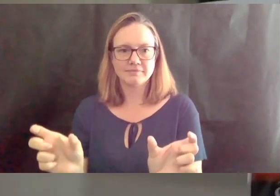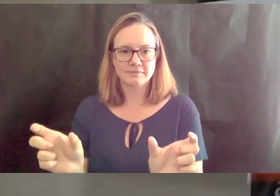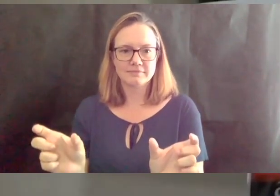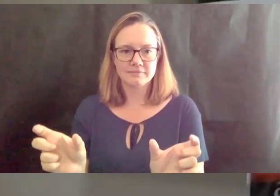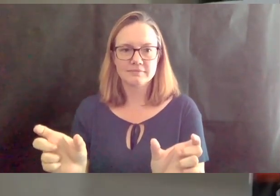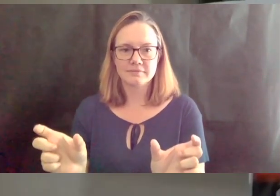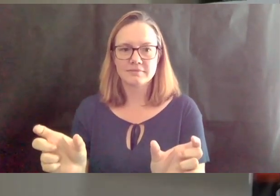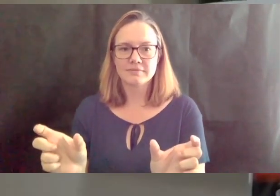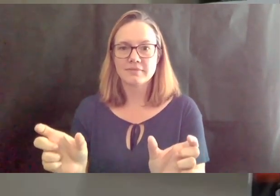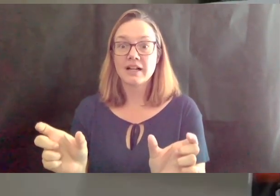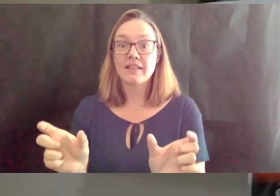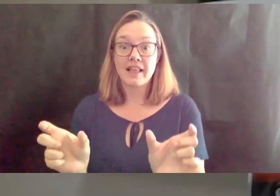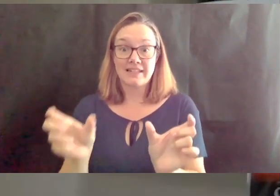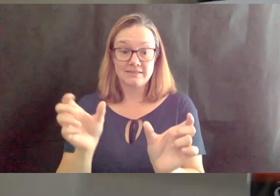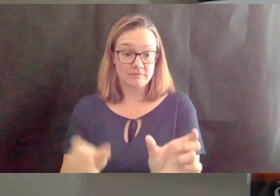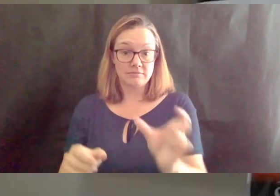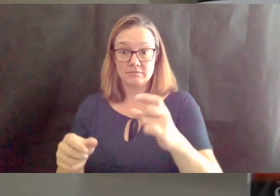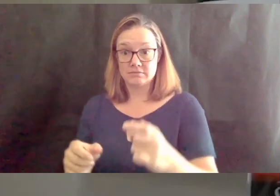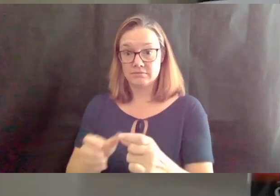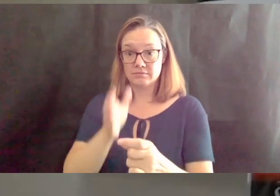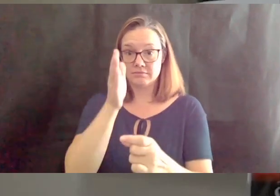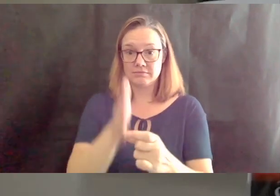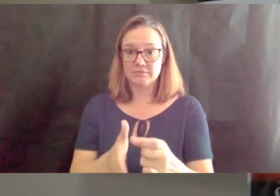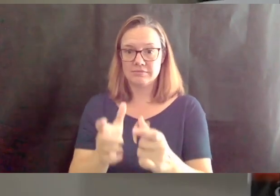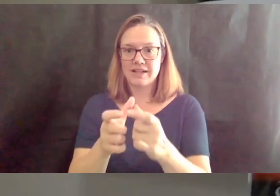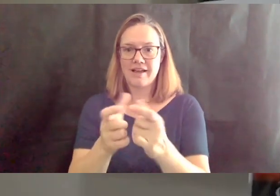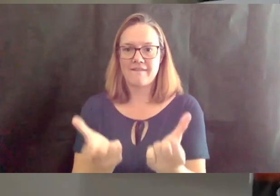like thirds is going to slice down into,